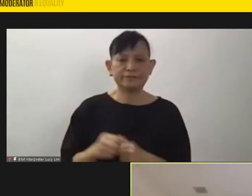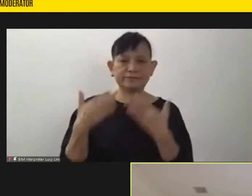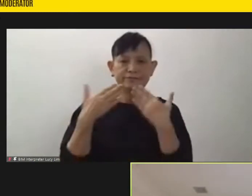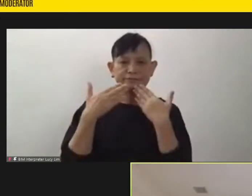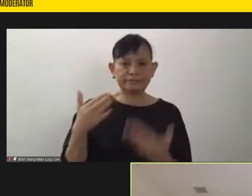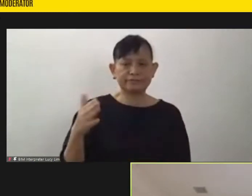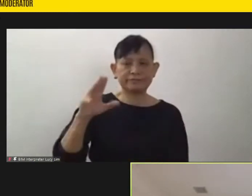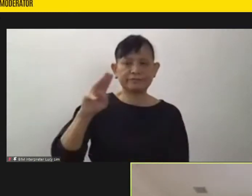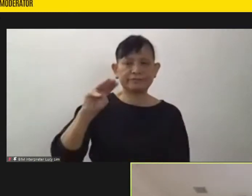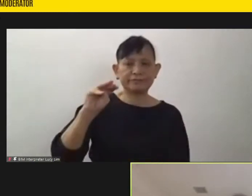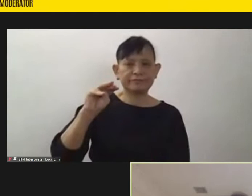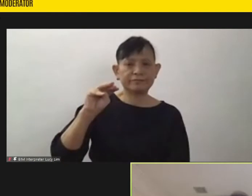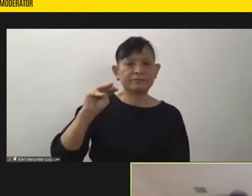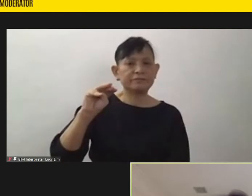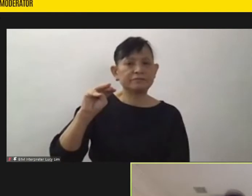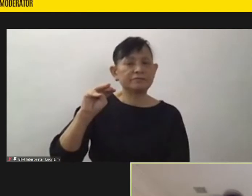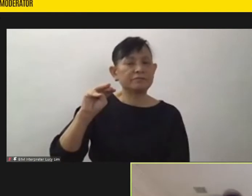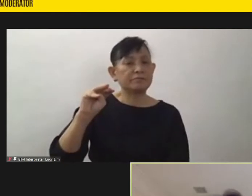you so much for that input.